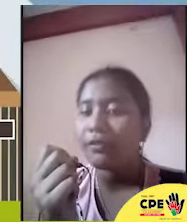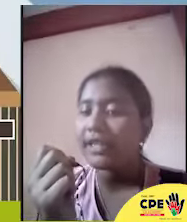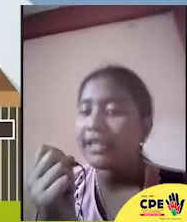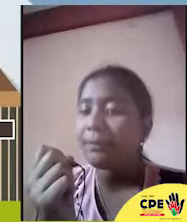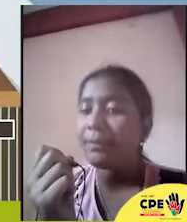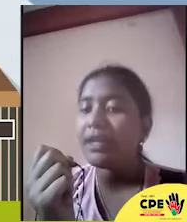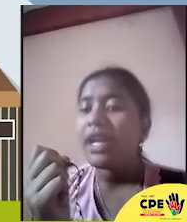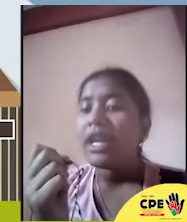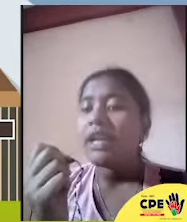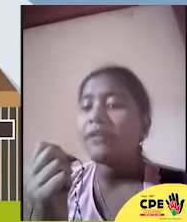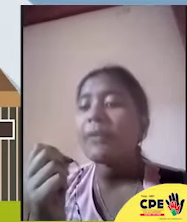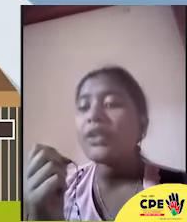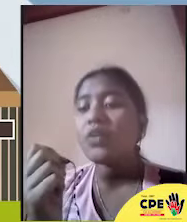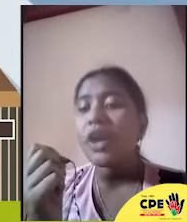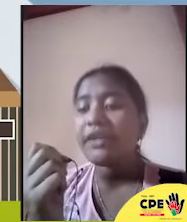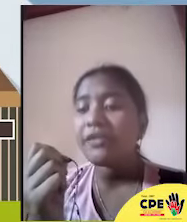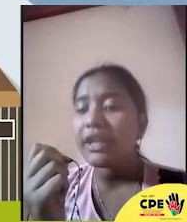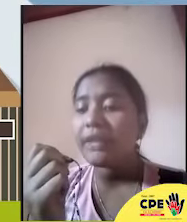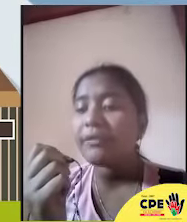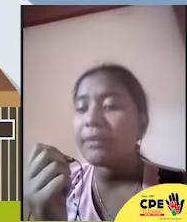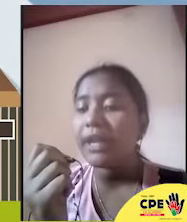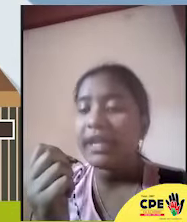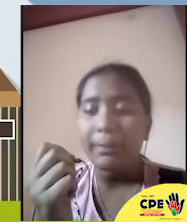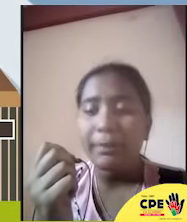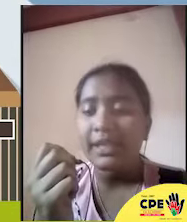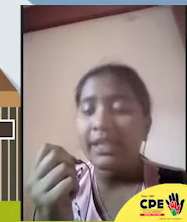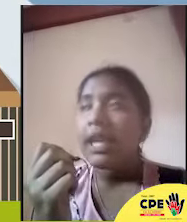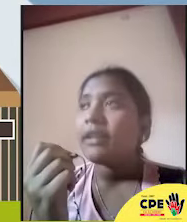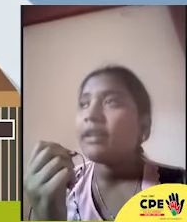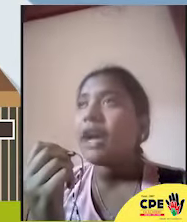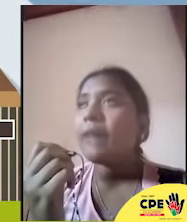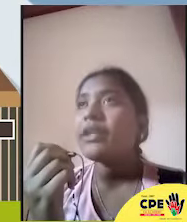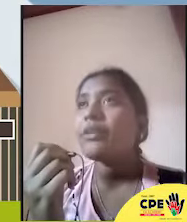For example, the farmers wanted freedom from indebtedness.